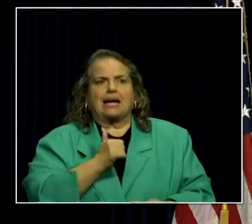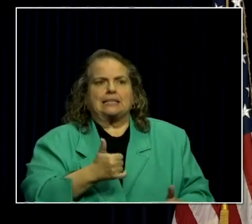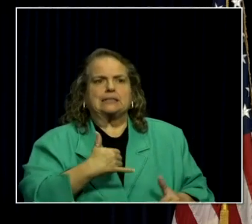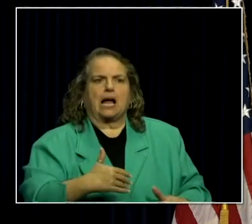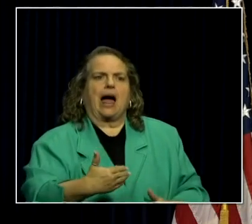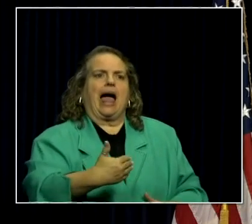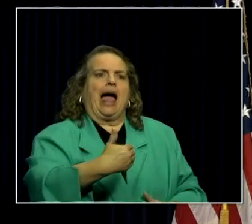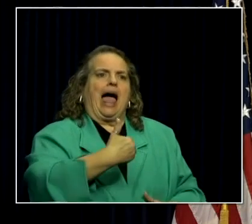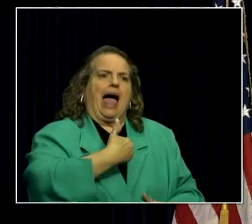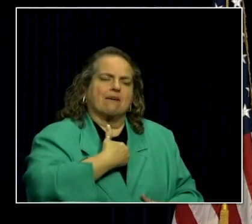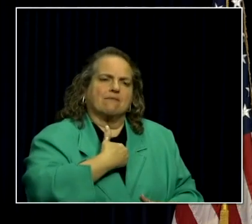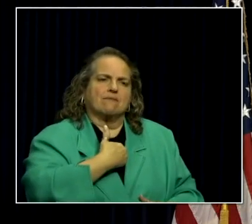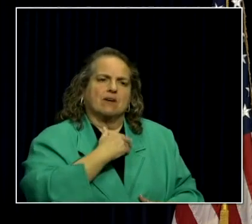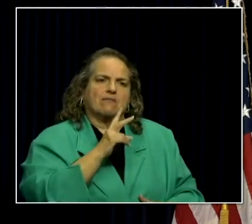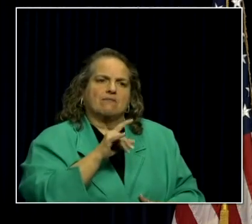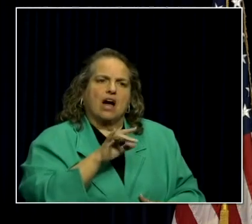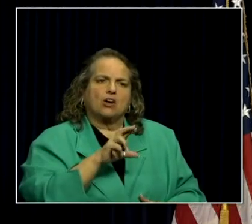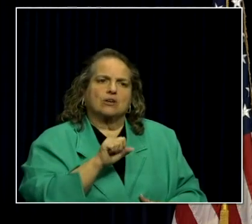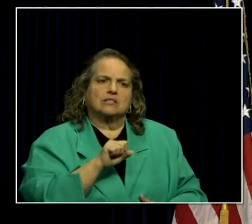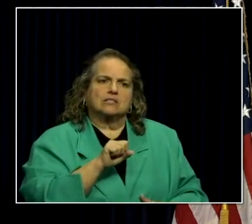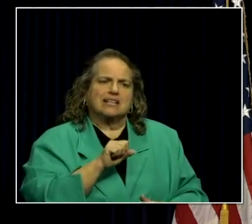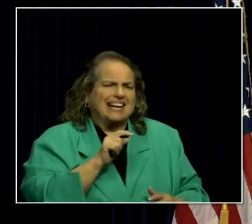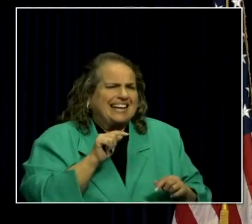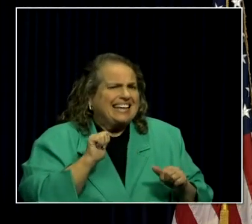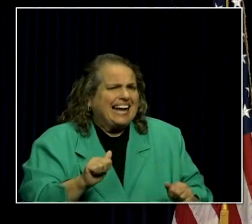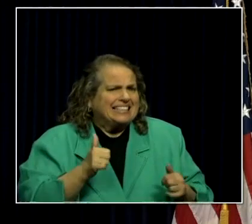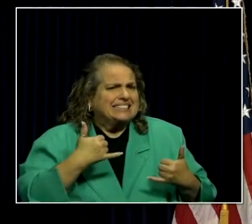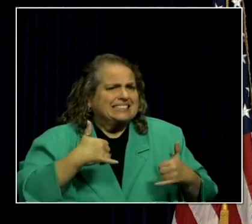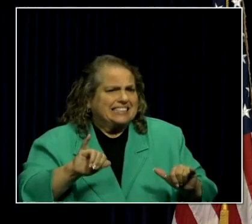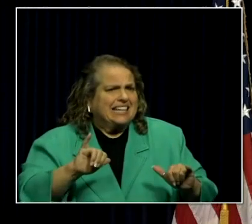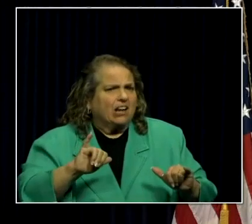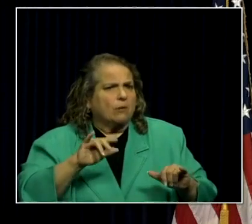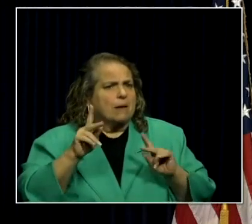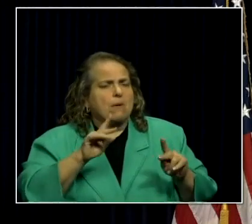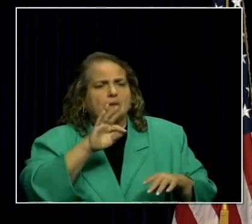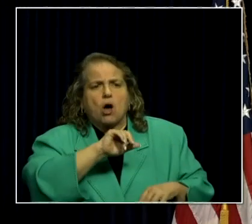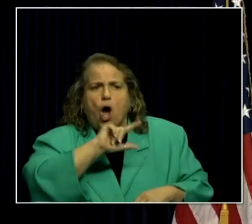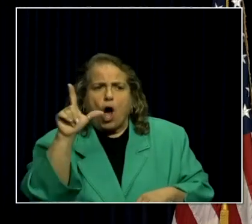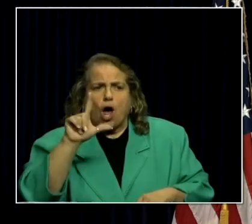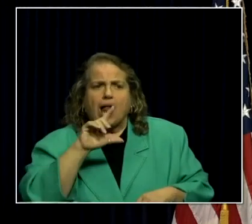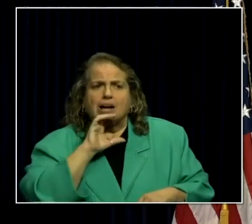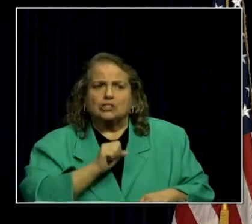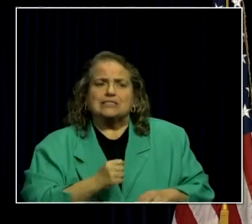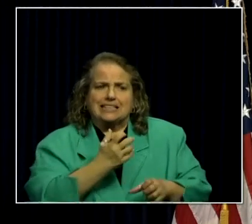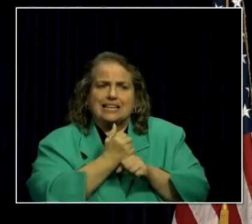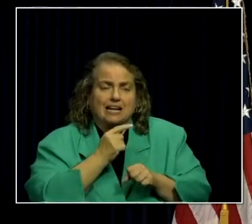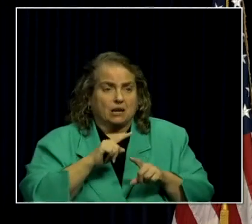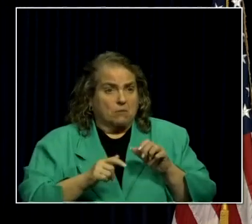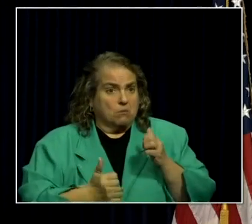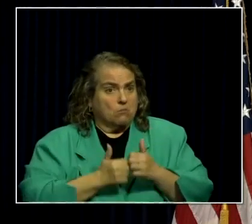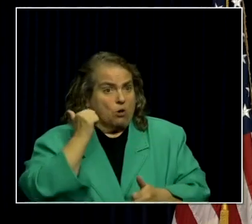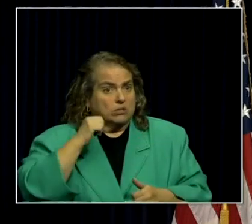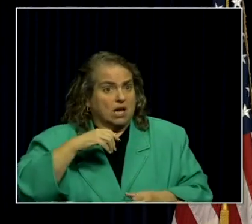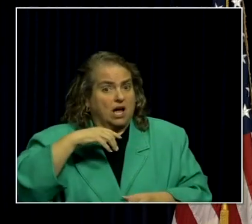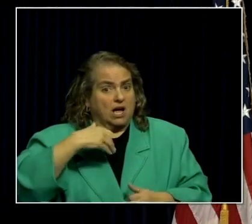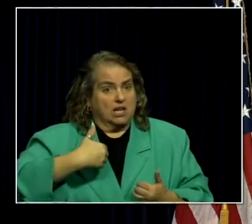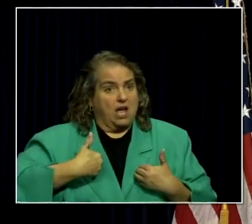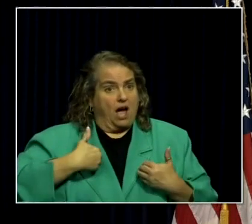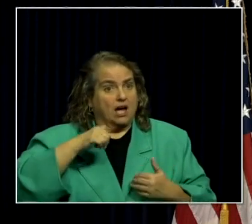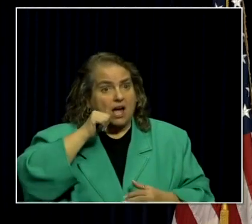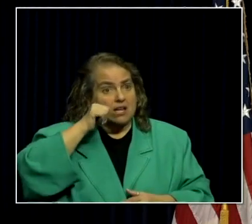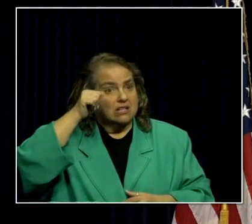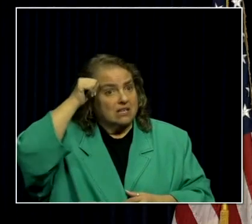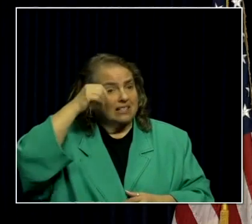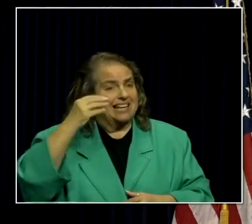people of all ages, so it's really important, especially for our young adults and for our teens, to know the consequences